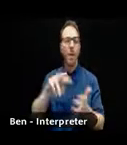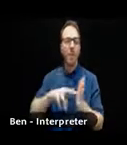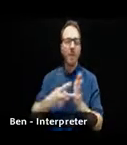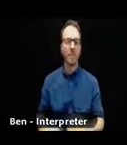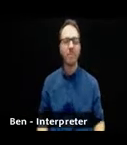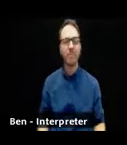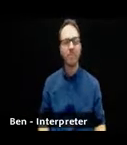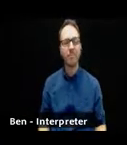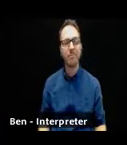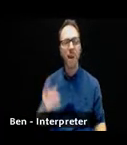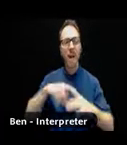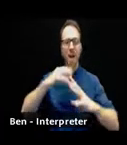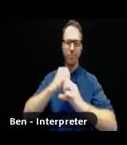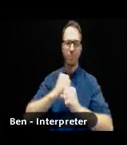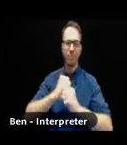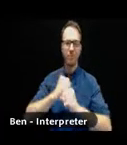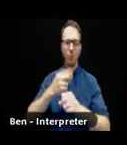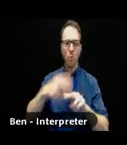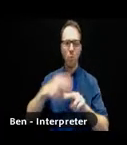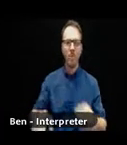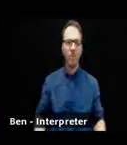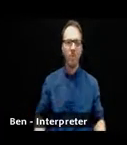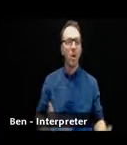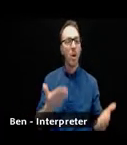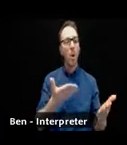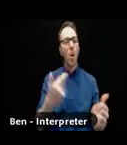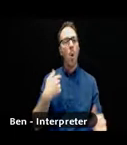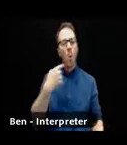In short, when we think